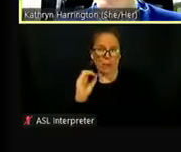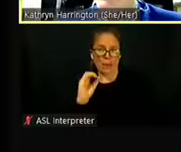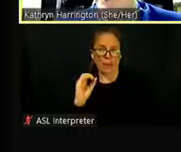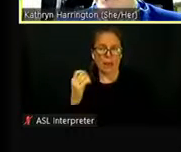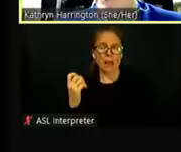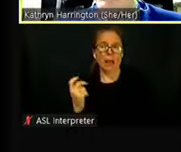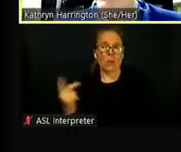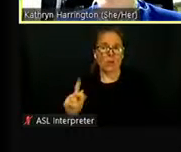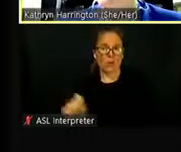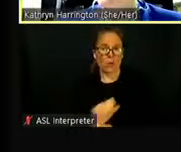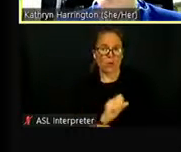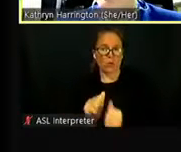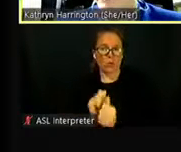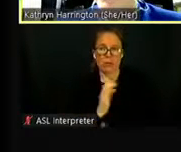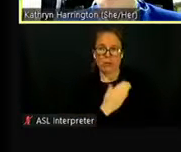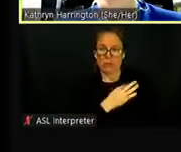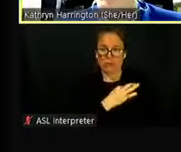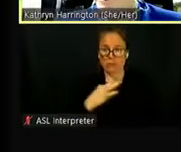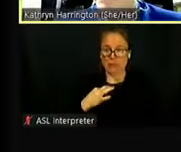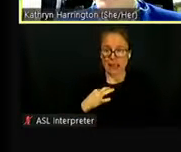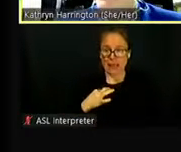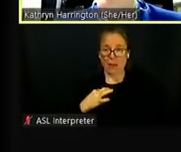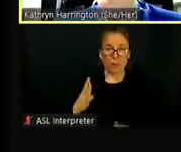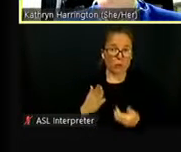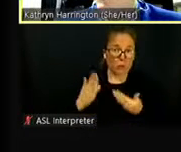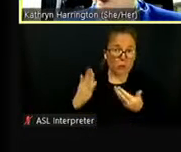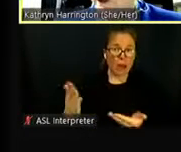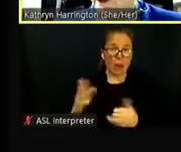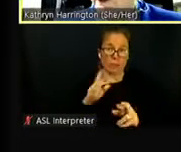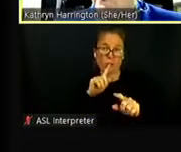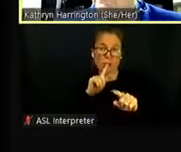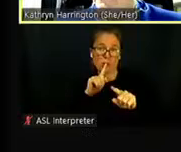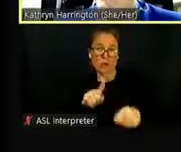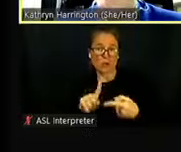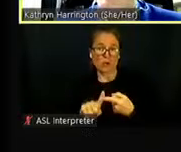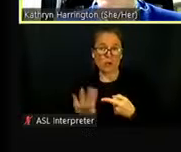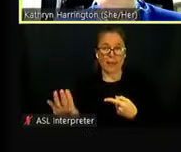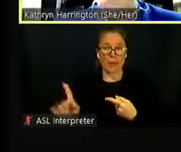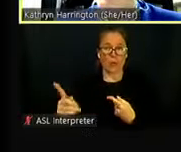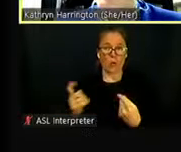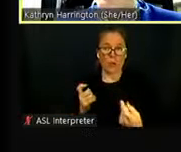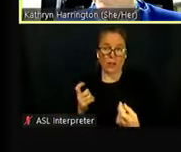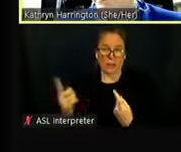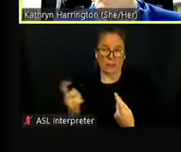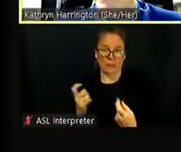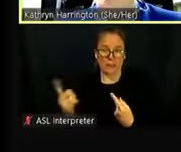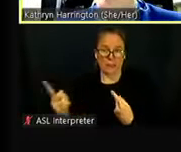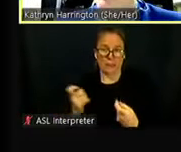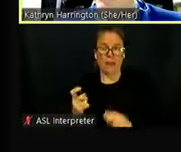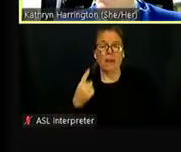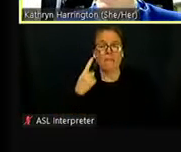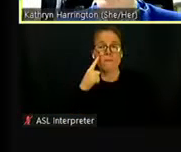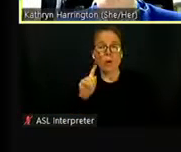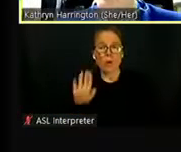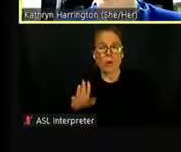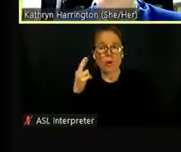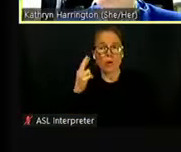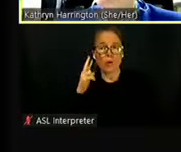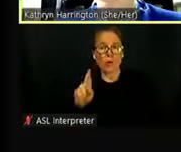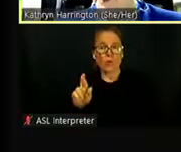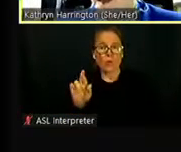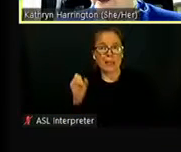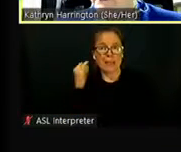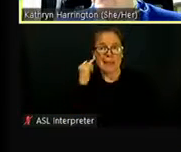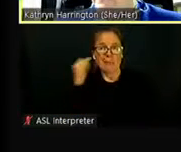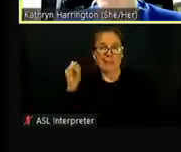with our staff to provide responses to the questions that the Reimagine Oregon